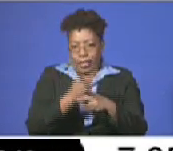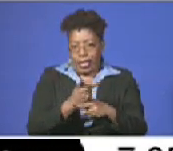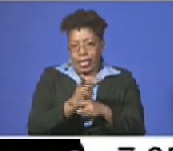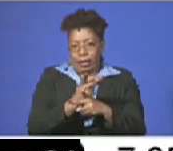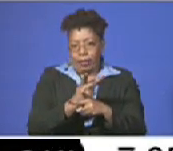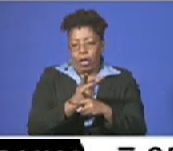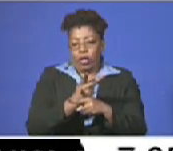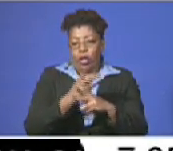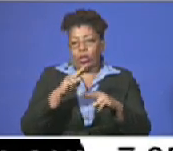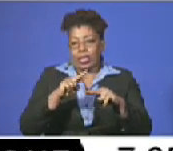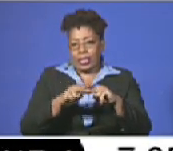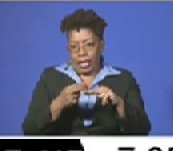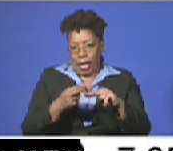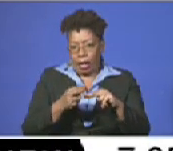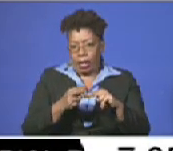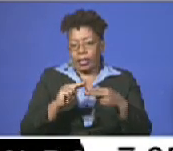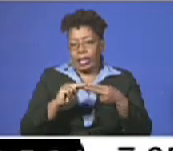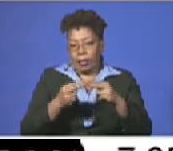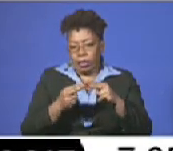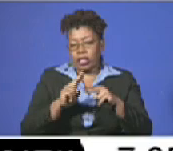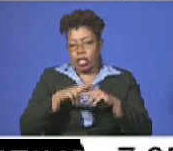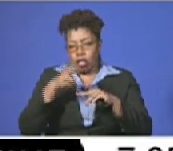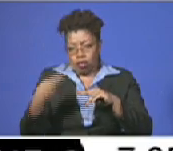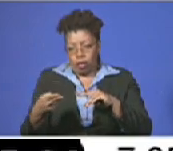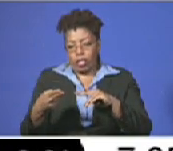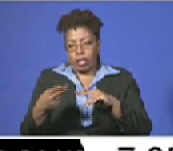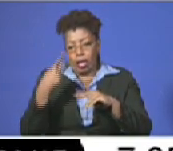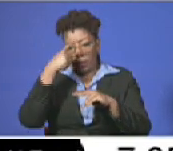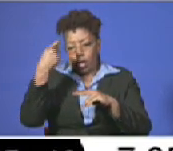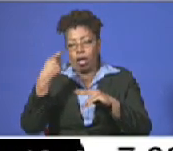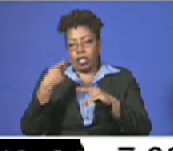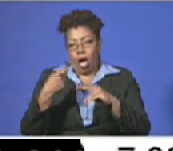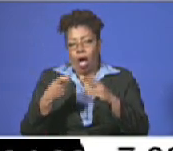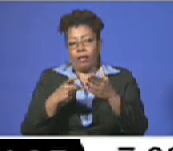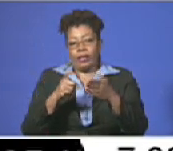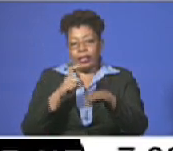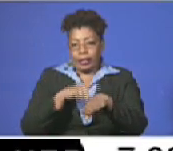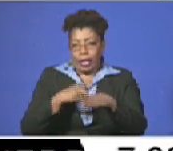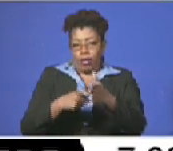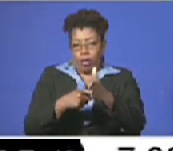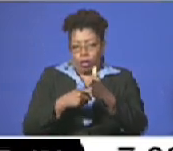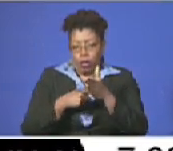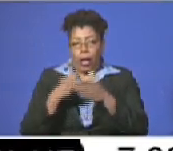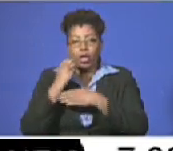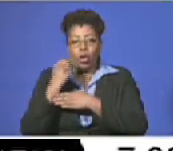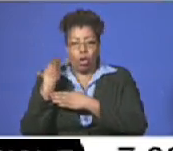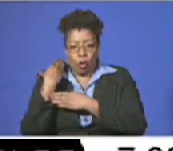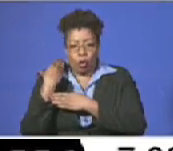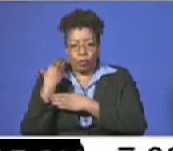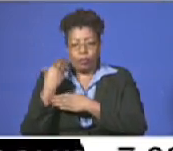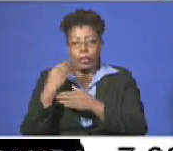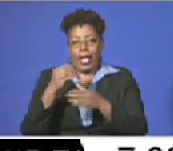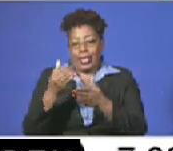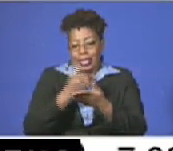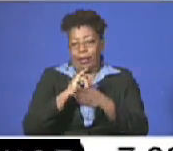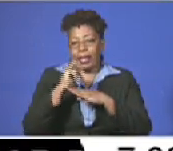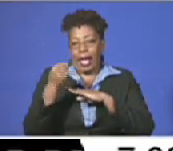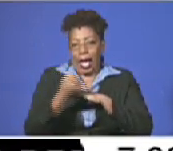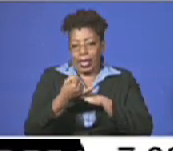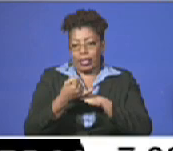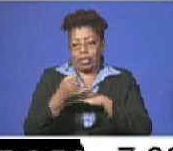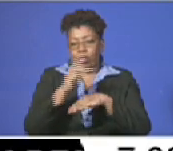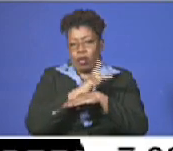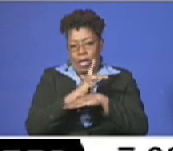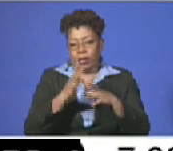down. This included lockdowns and curfews that remain in place for some islands. New Providence has had the lion's share of